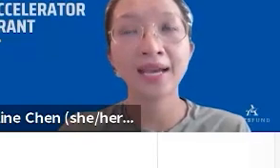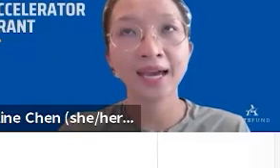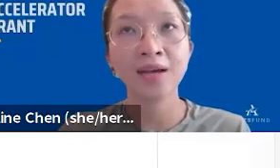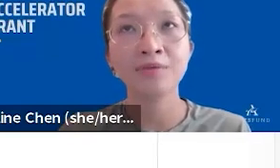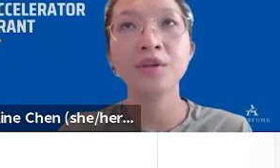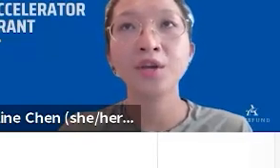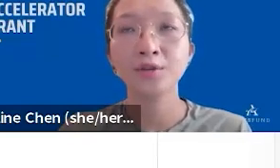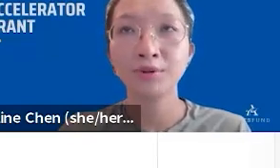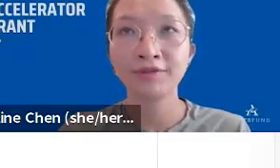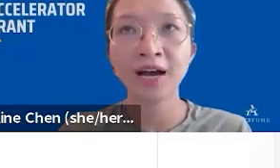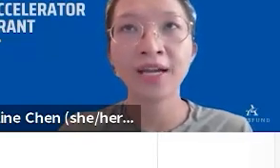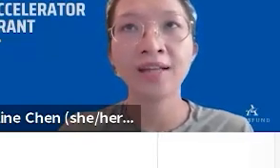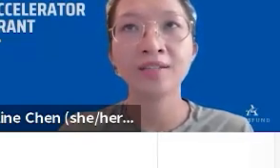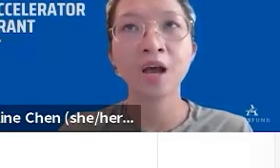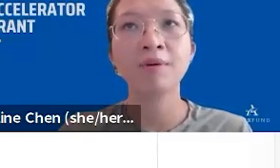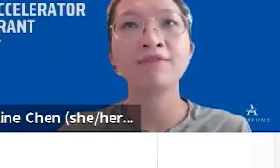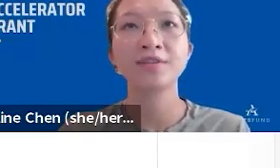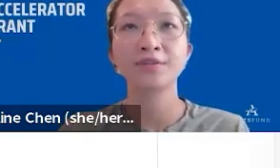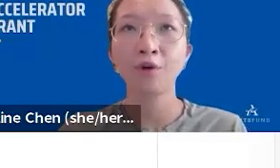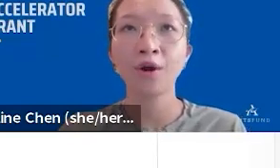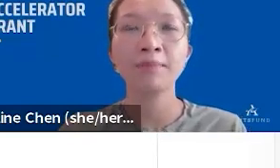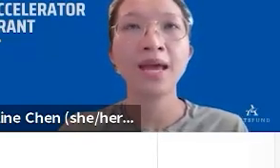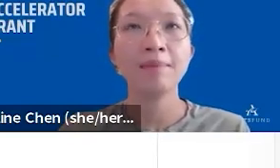that the headcounts you provide at the top